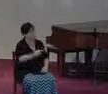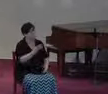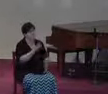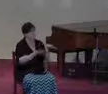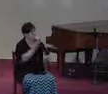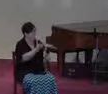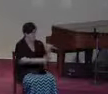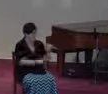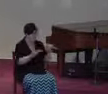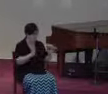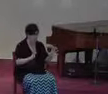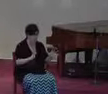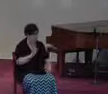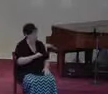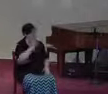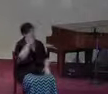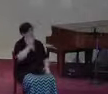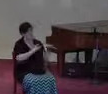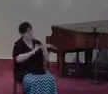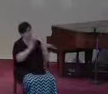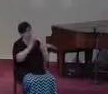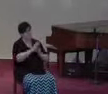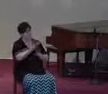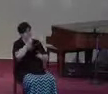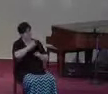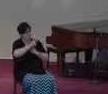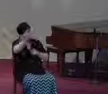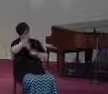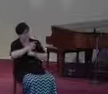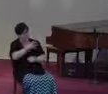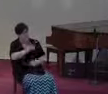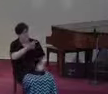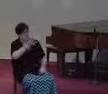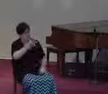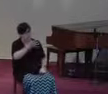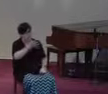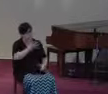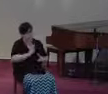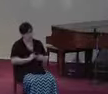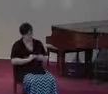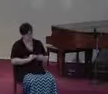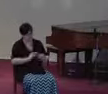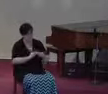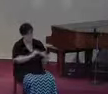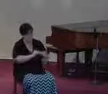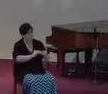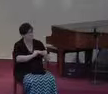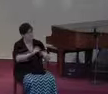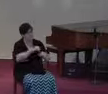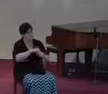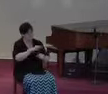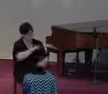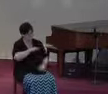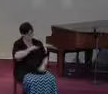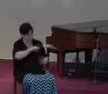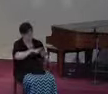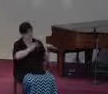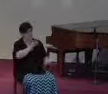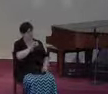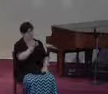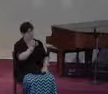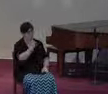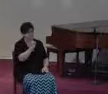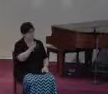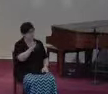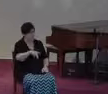explain why Jesus' siblings and his mother are mentioned in accounts of his ministry years, but Joseph was not. Jesus, as the